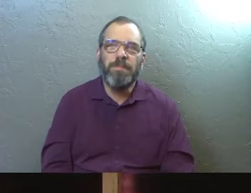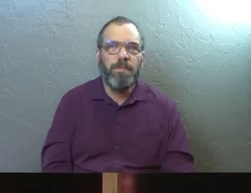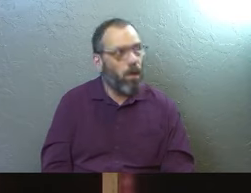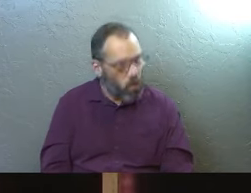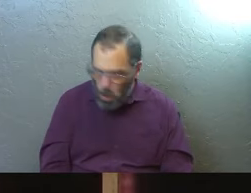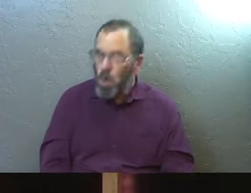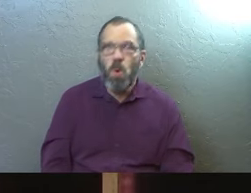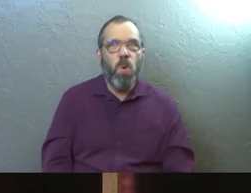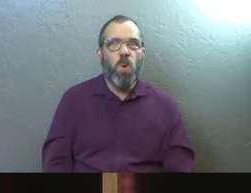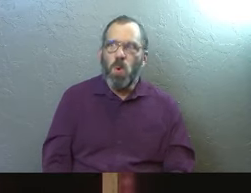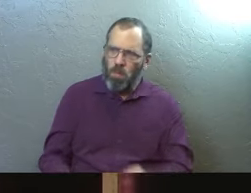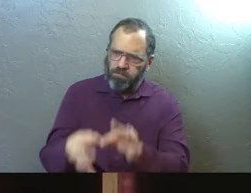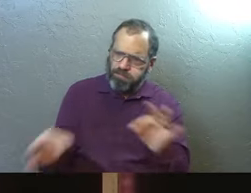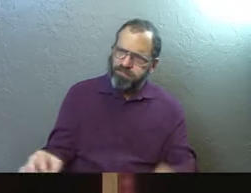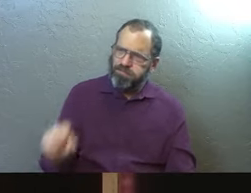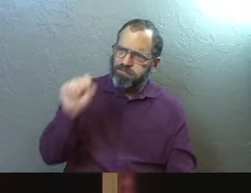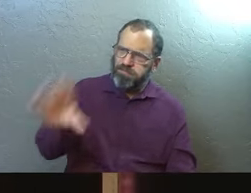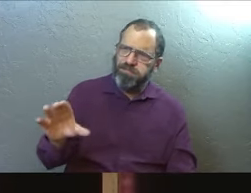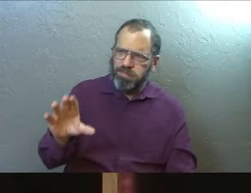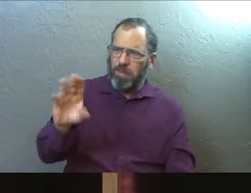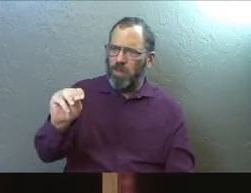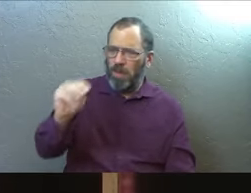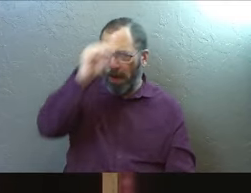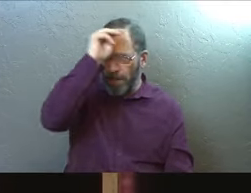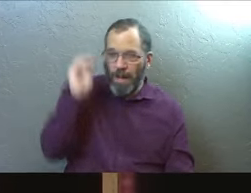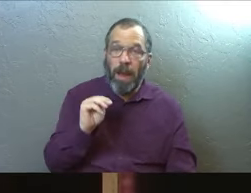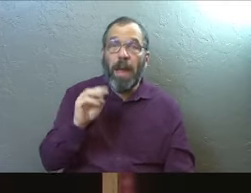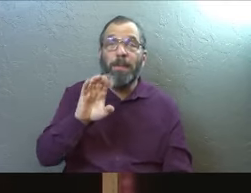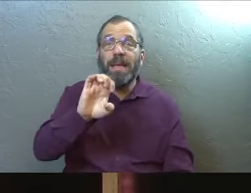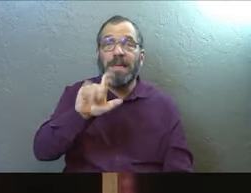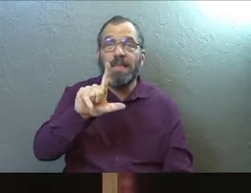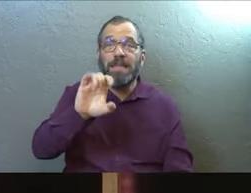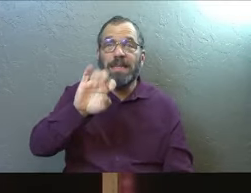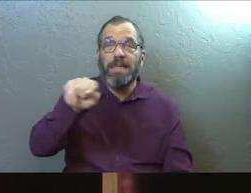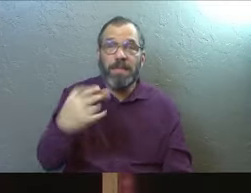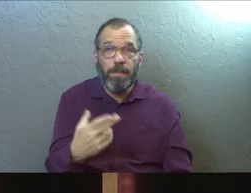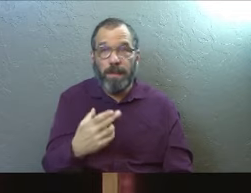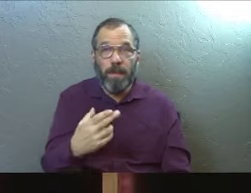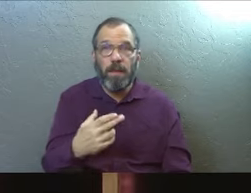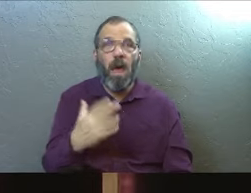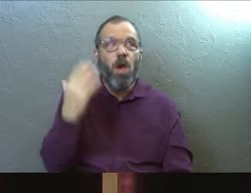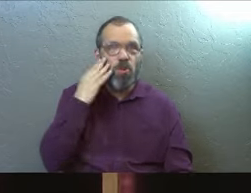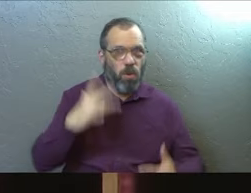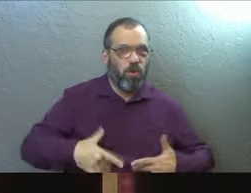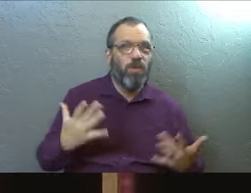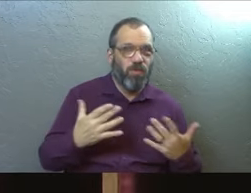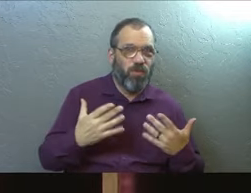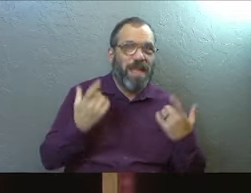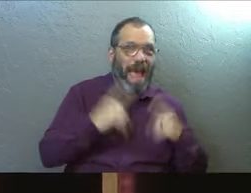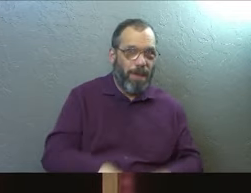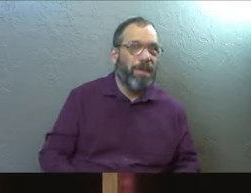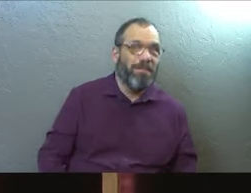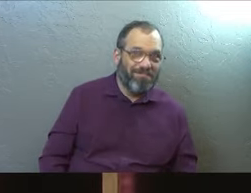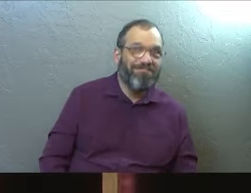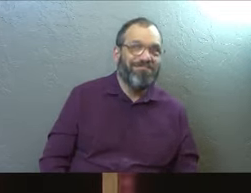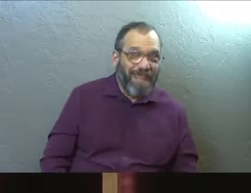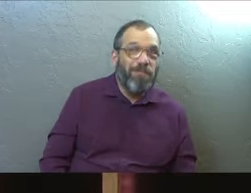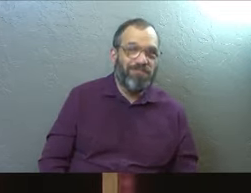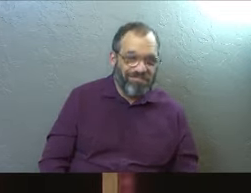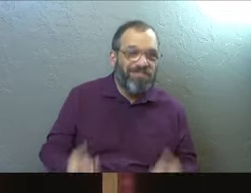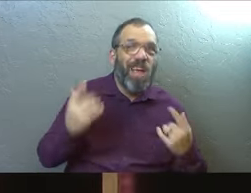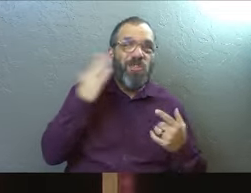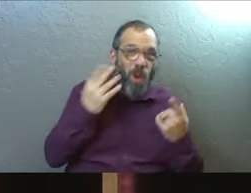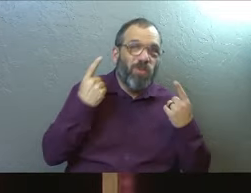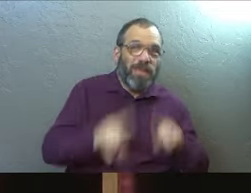What a statement, though. Because Elizabeth, by this point, definitely knows what's up. Definitely